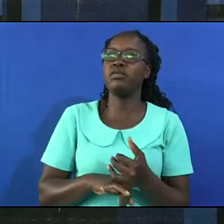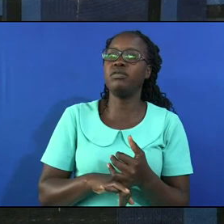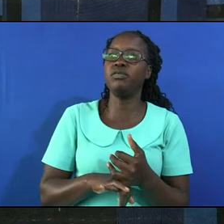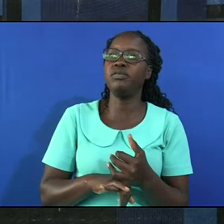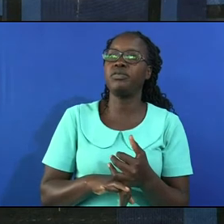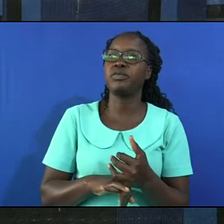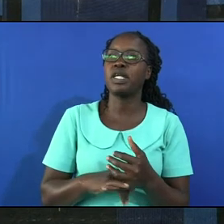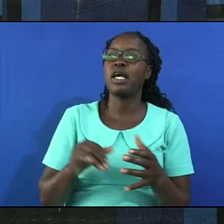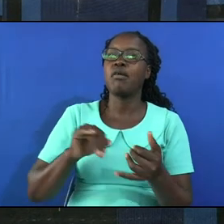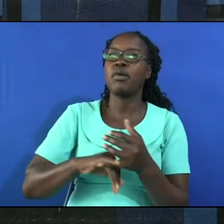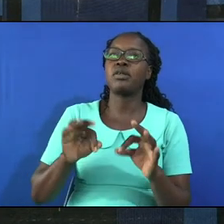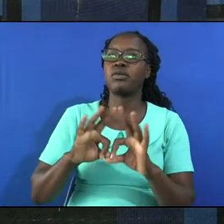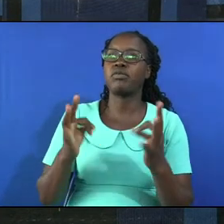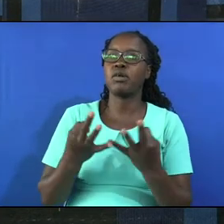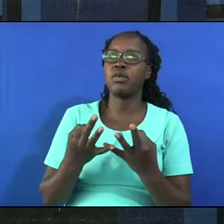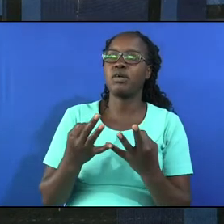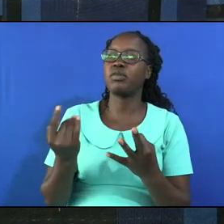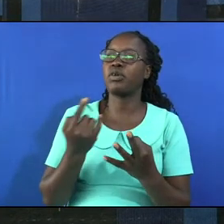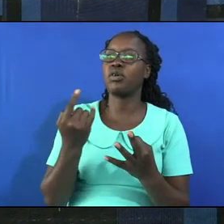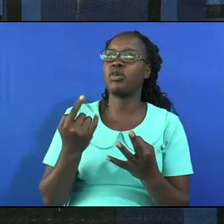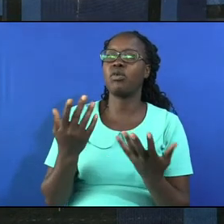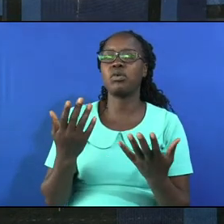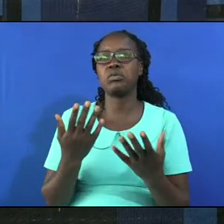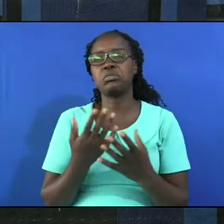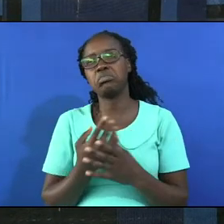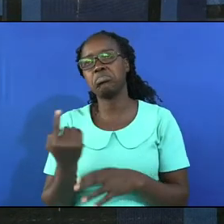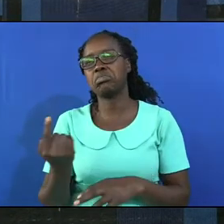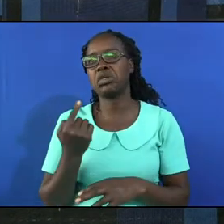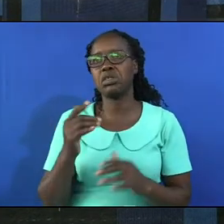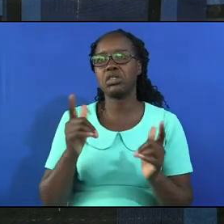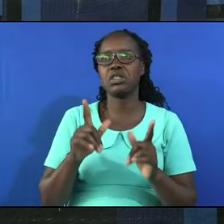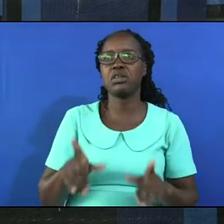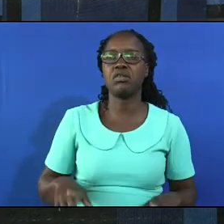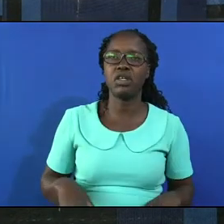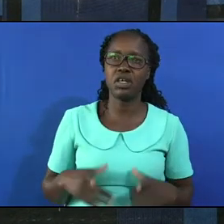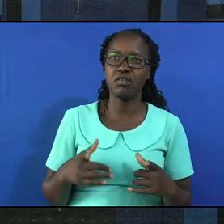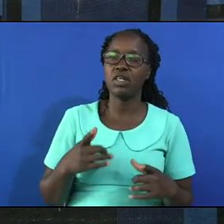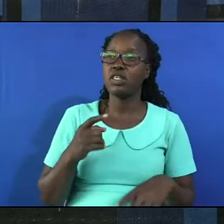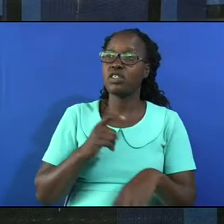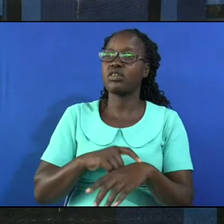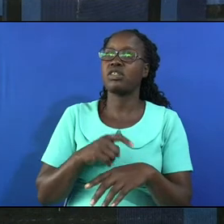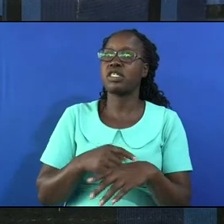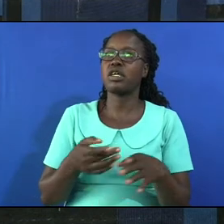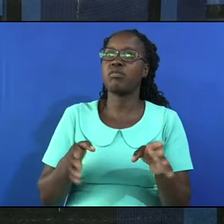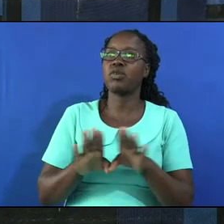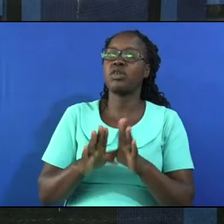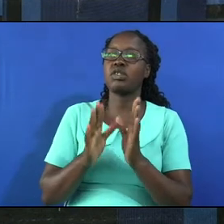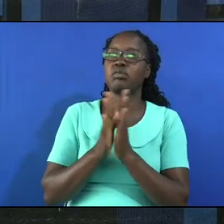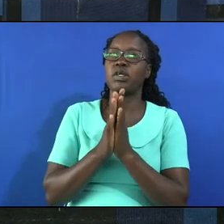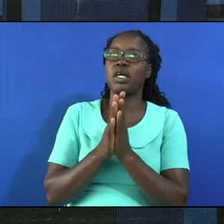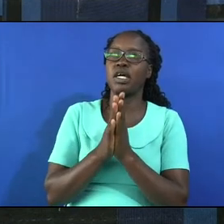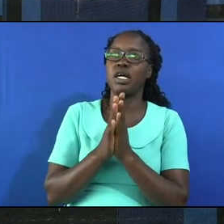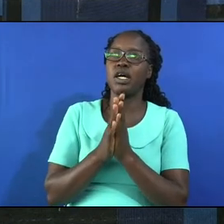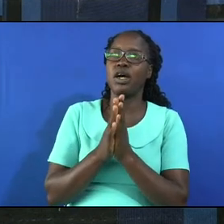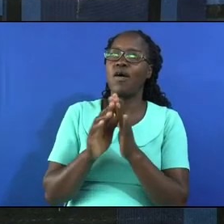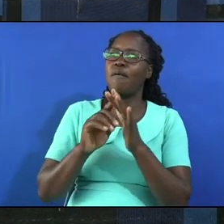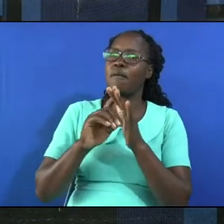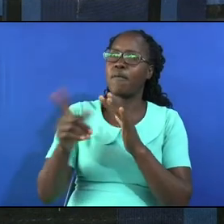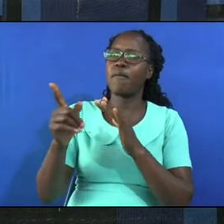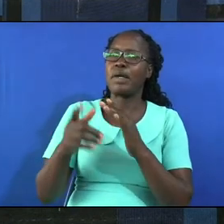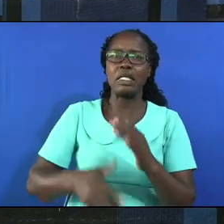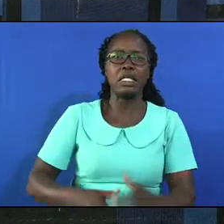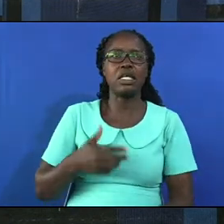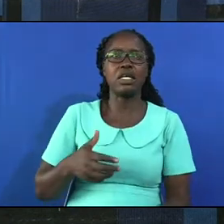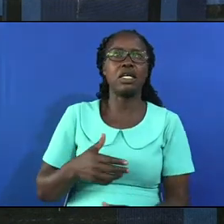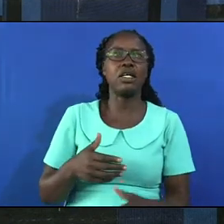married with their families. I'm the only one who looks desperate in new life. So the moment closing prayer comes, you march home in